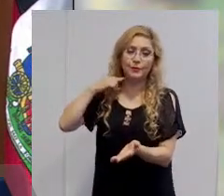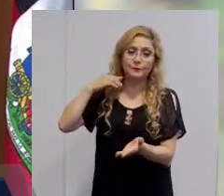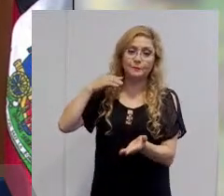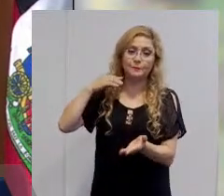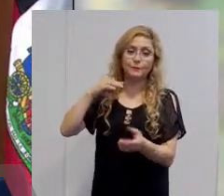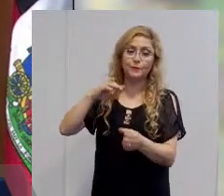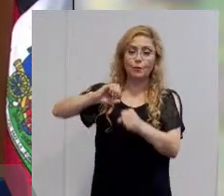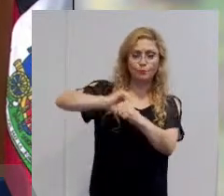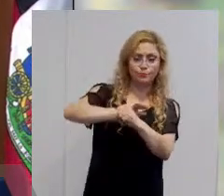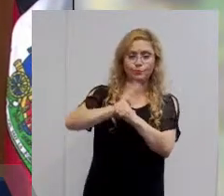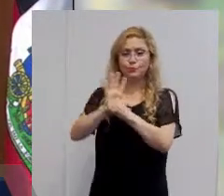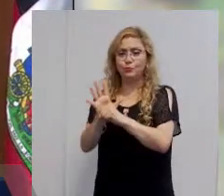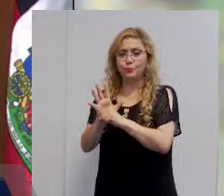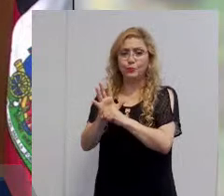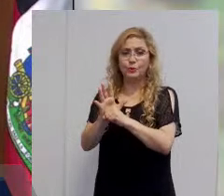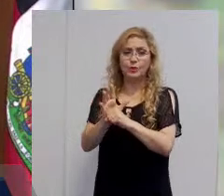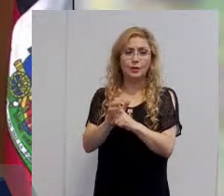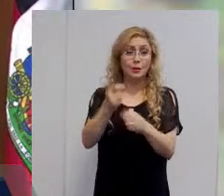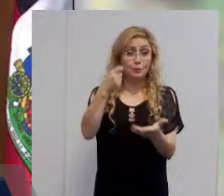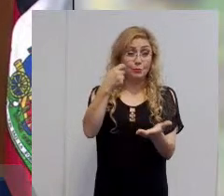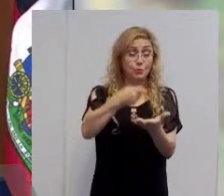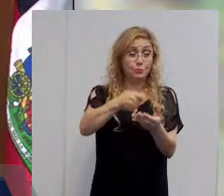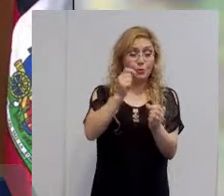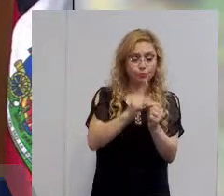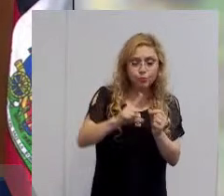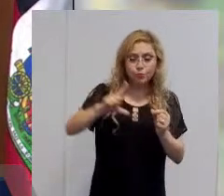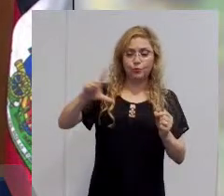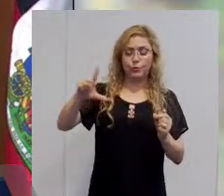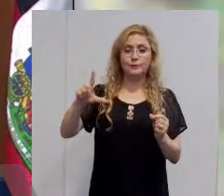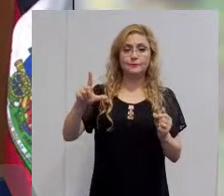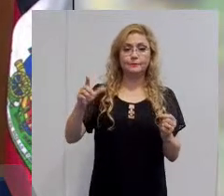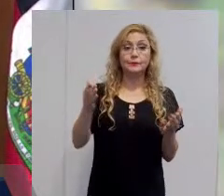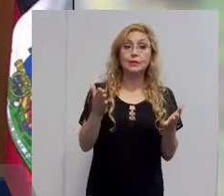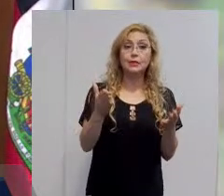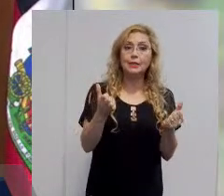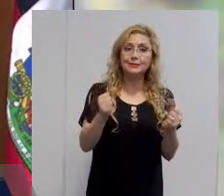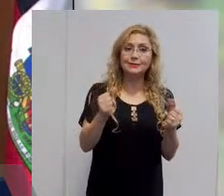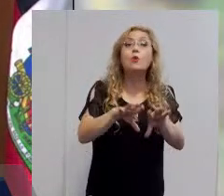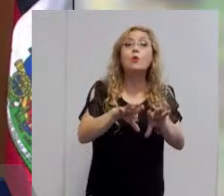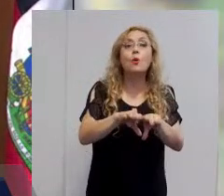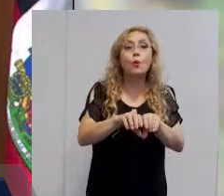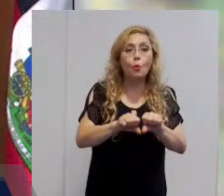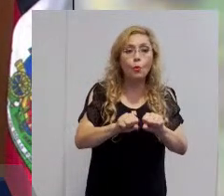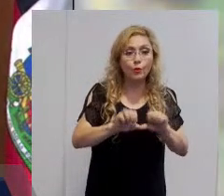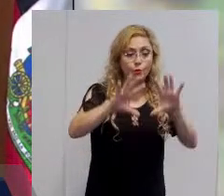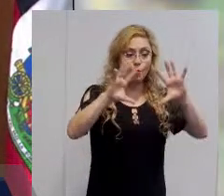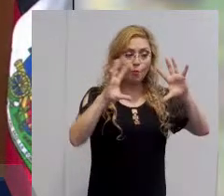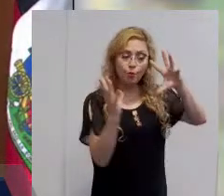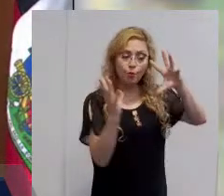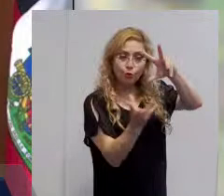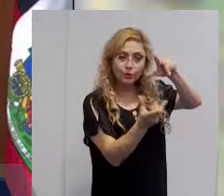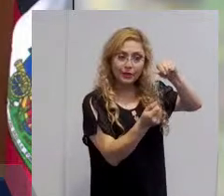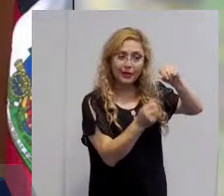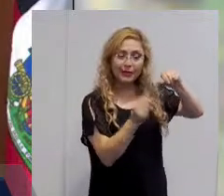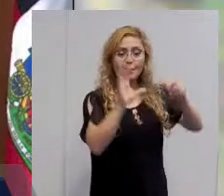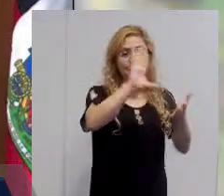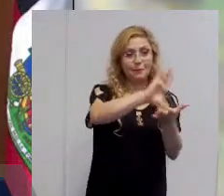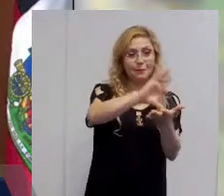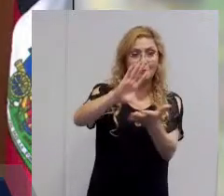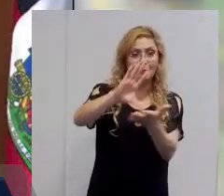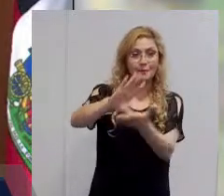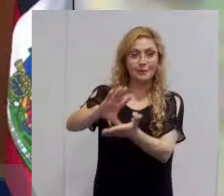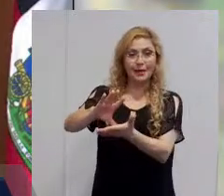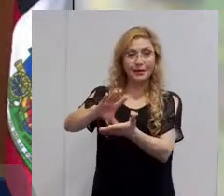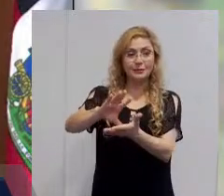by the COVID sector and the increase in food prices. We need global